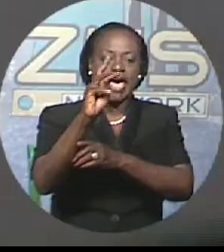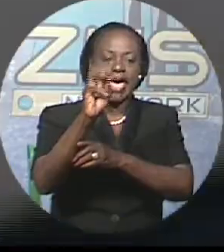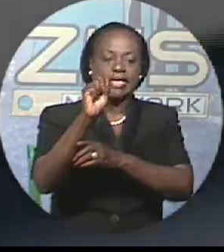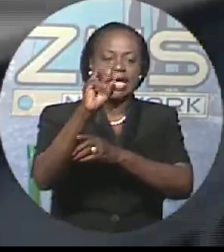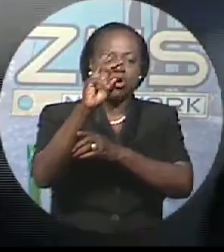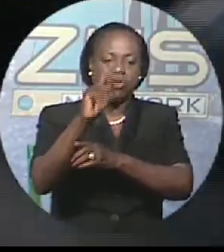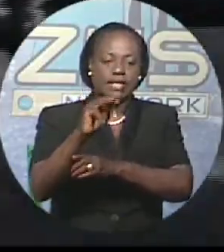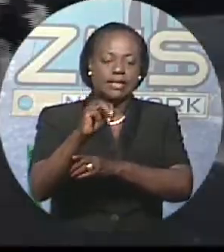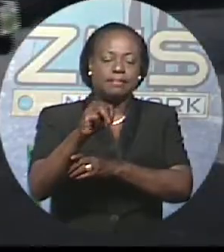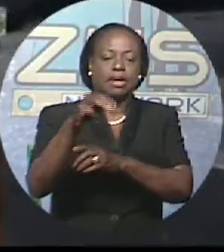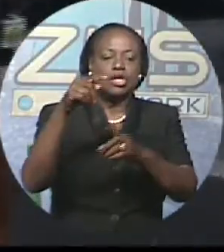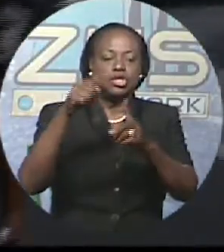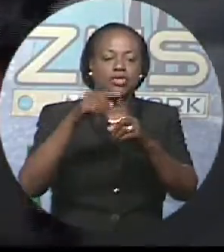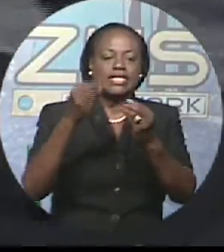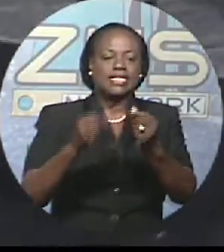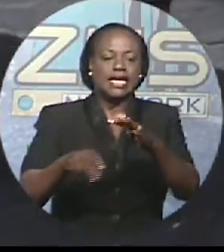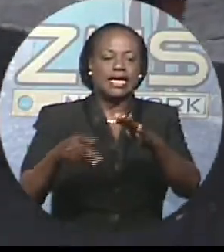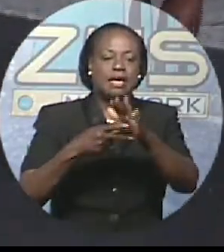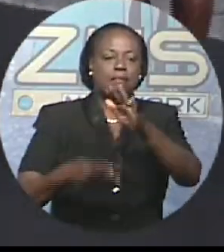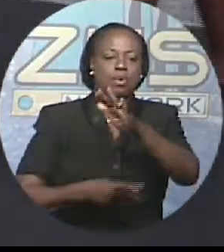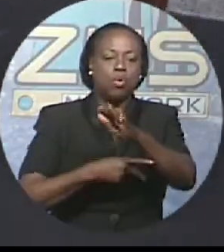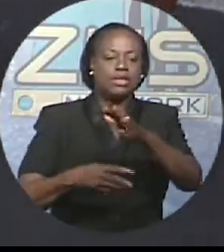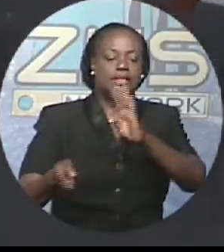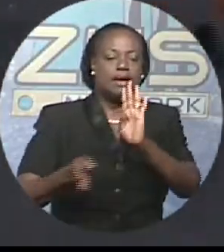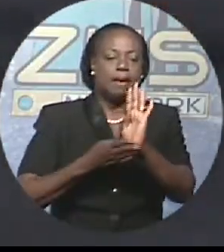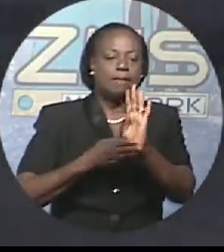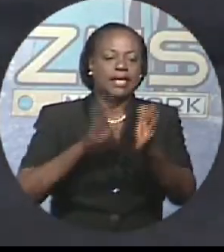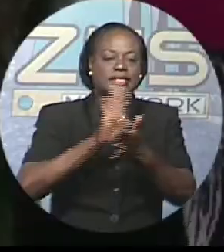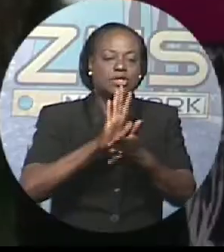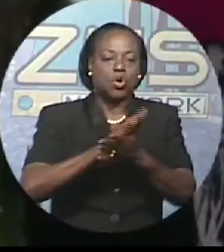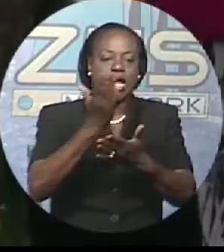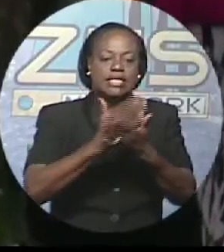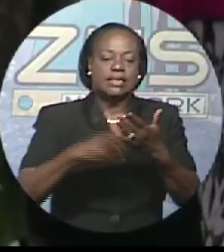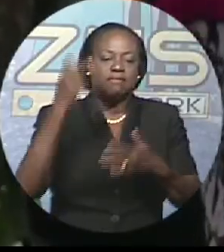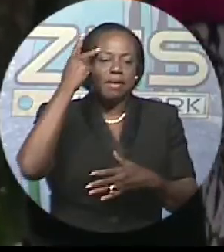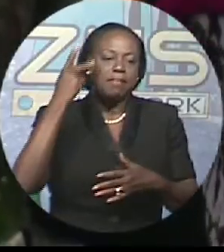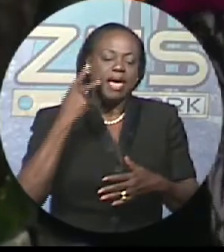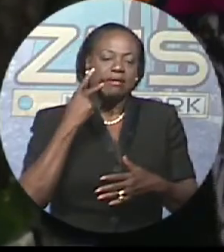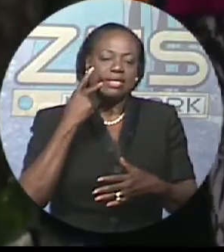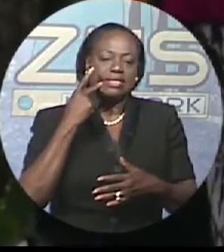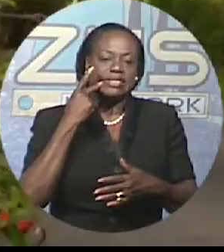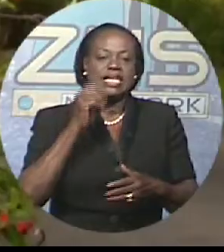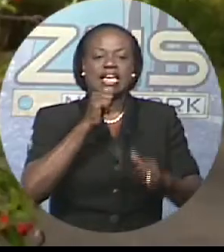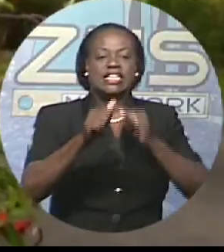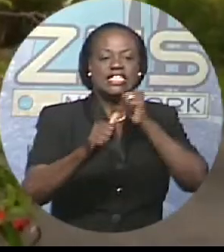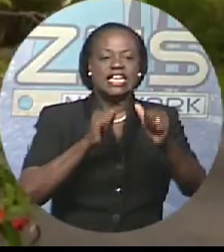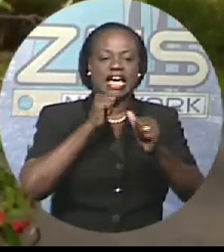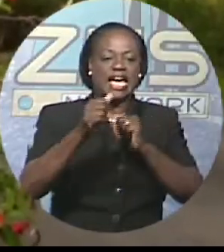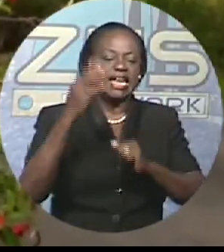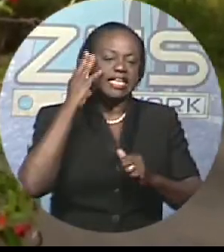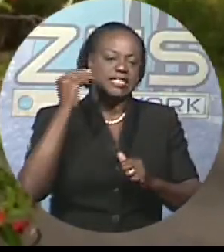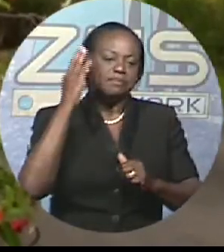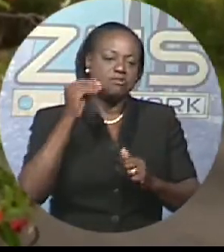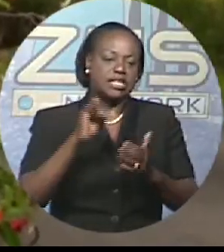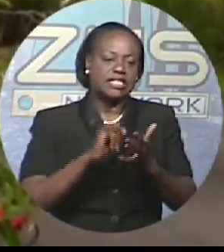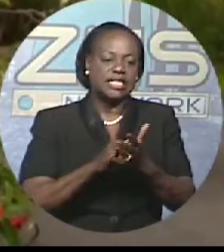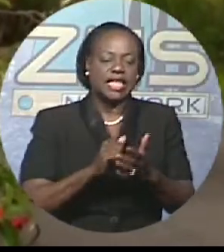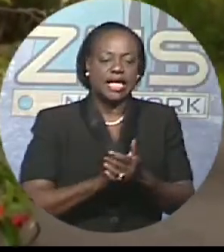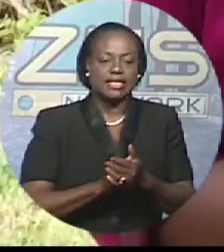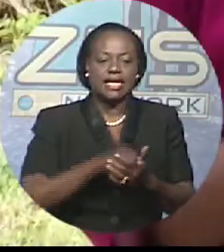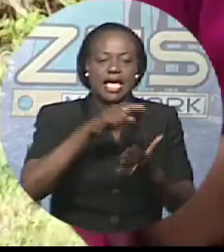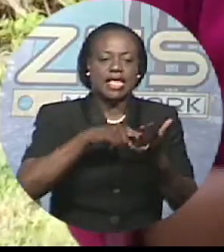Yesterday, we told you the story of a mother who alleged that her children were racially discriminated against at a school in Sandyport. Tonight, Janae Noel Ferguson tells